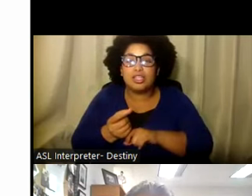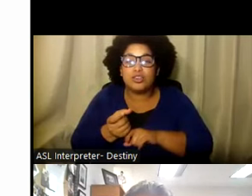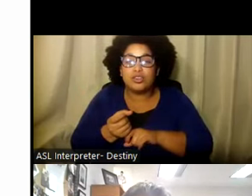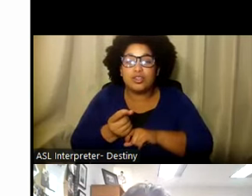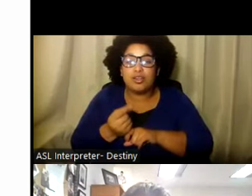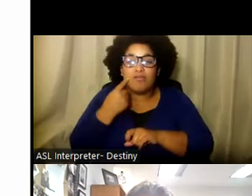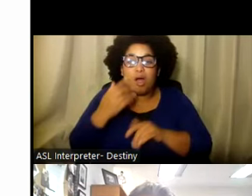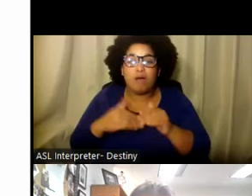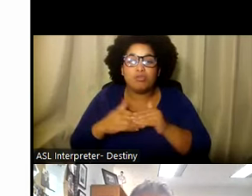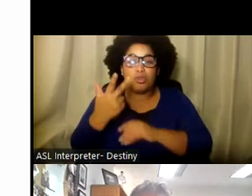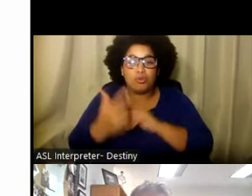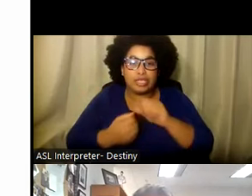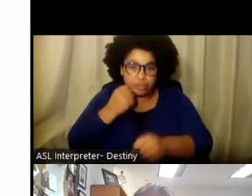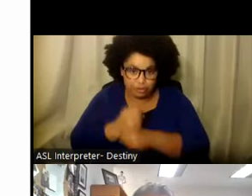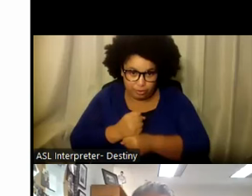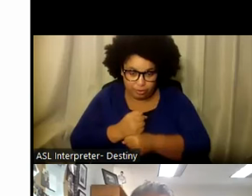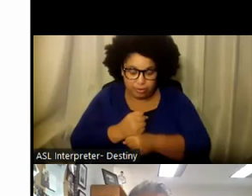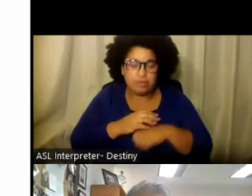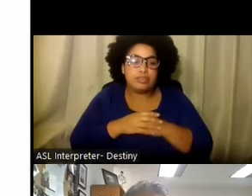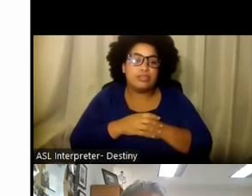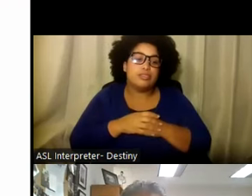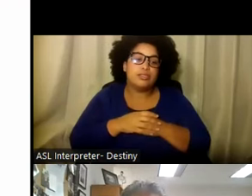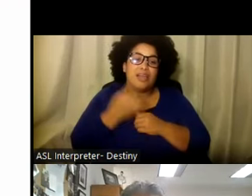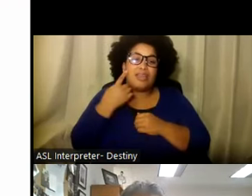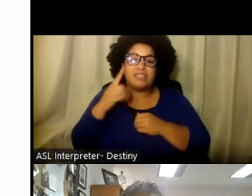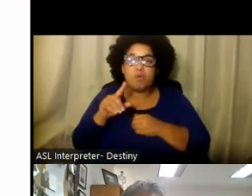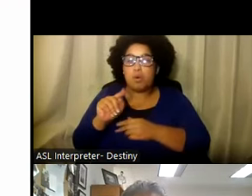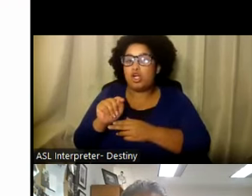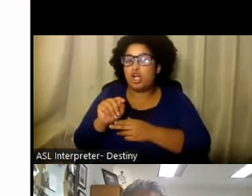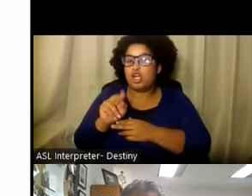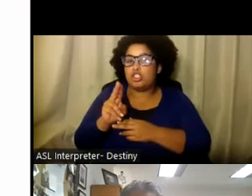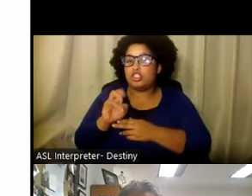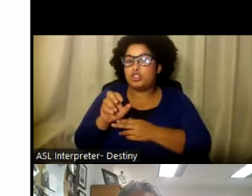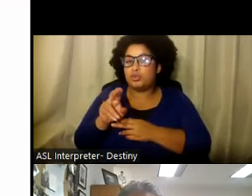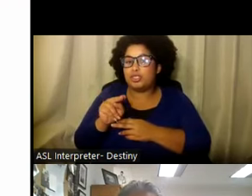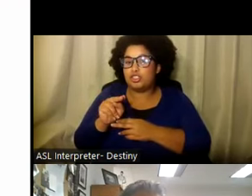many as 3 years, and that's for the tuition reimbursement.